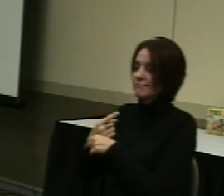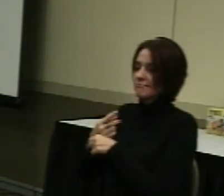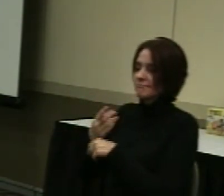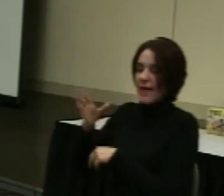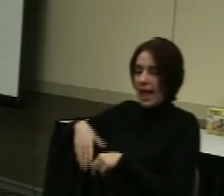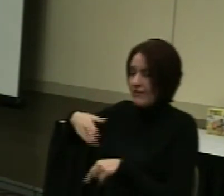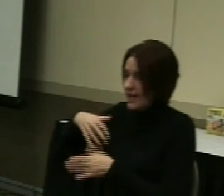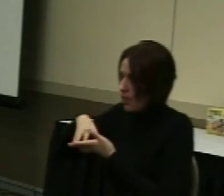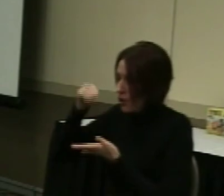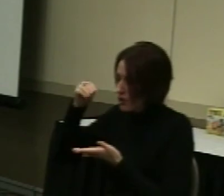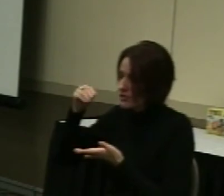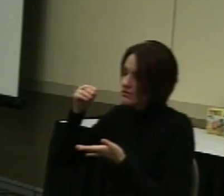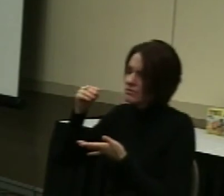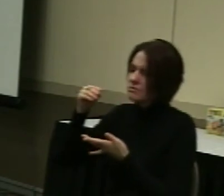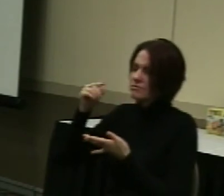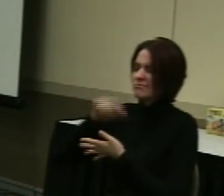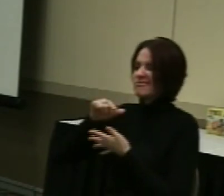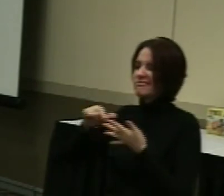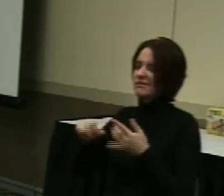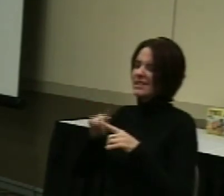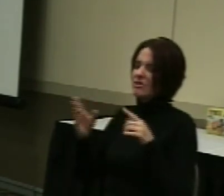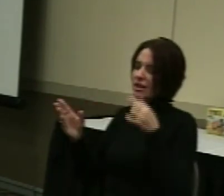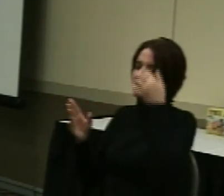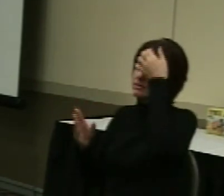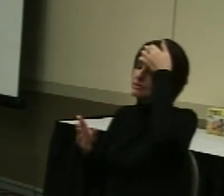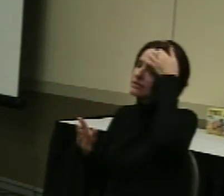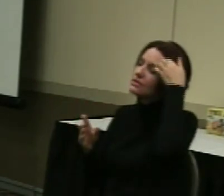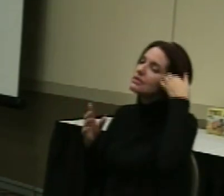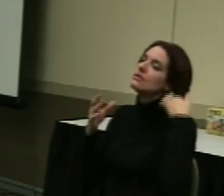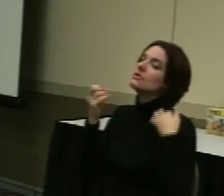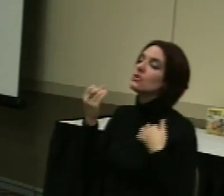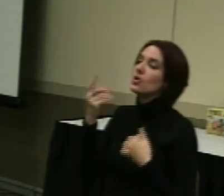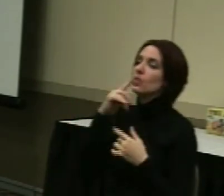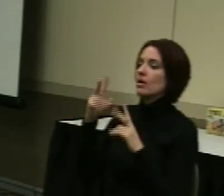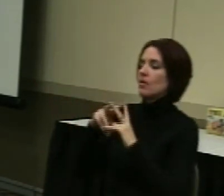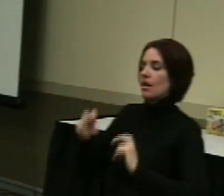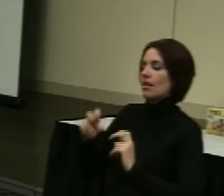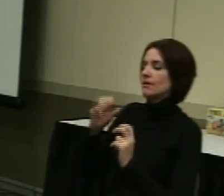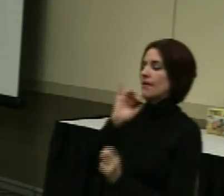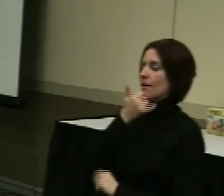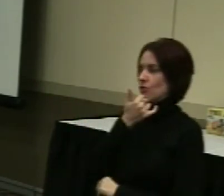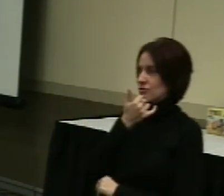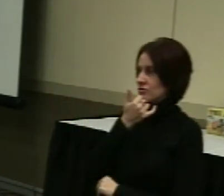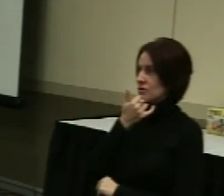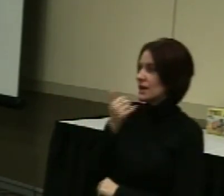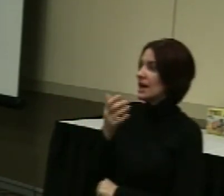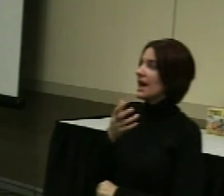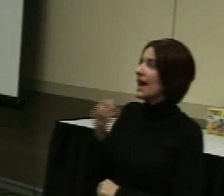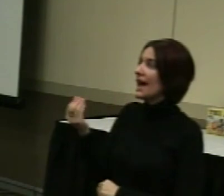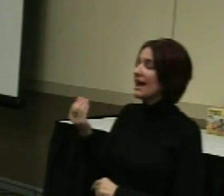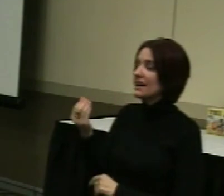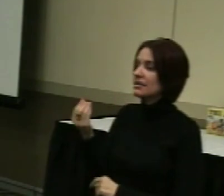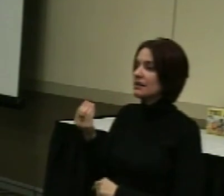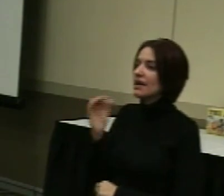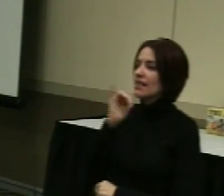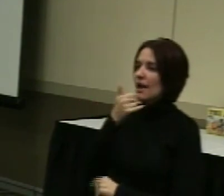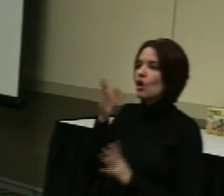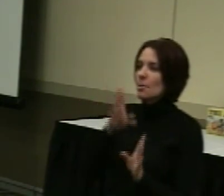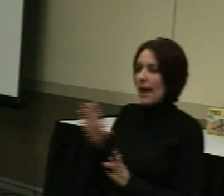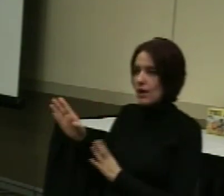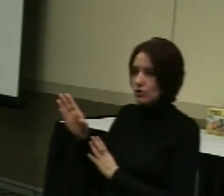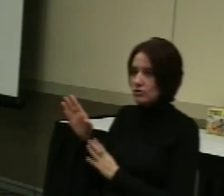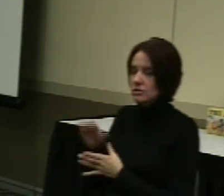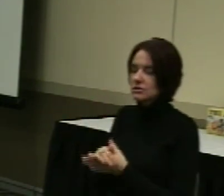all, So analyze errors, and even error patterns. If you see little